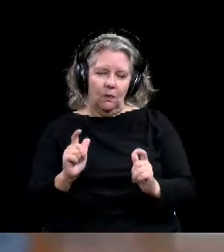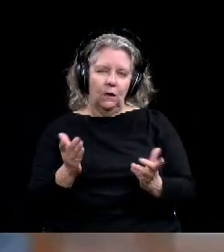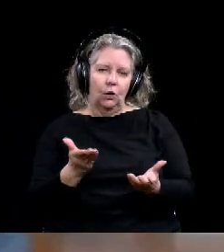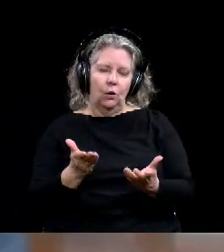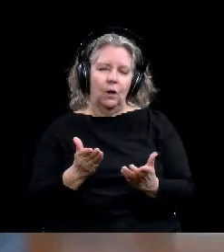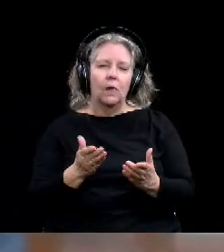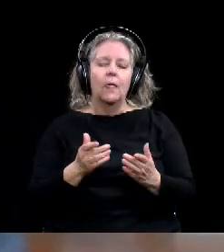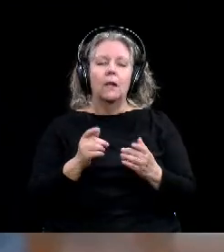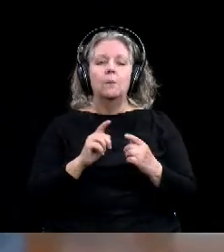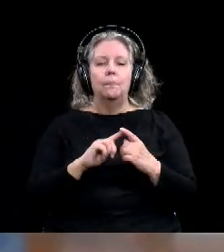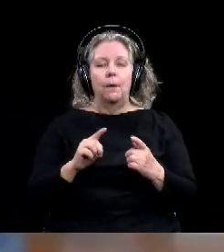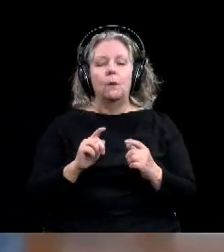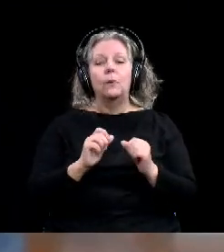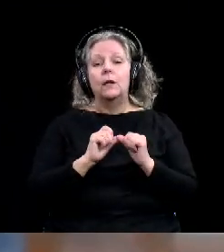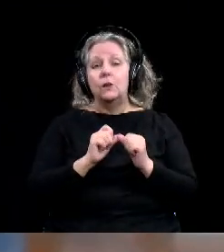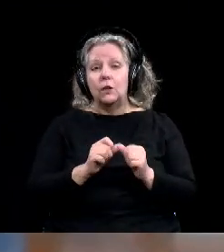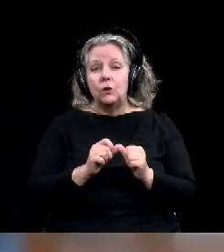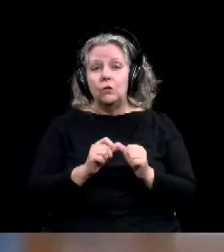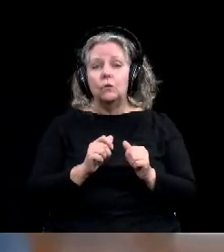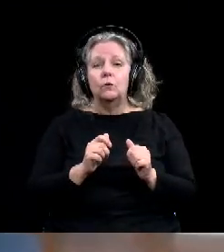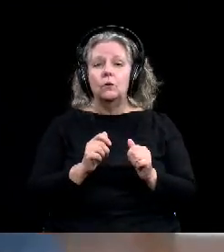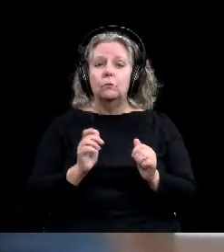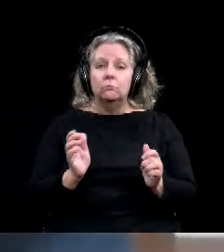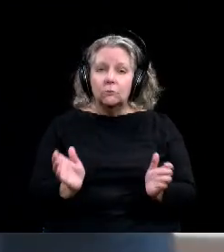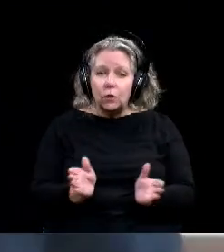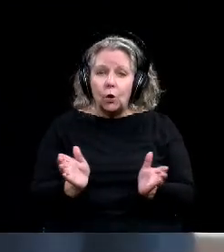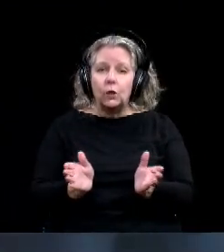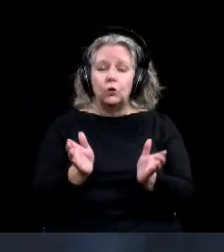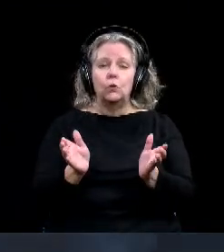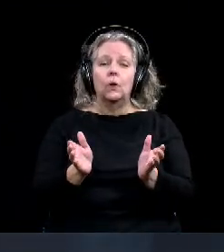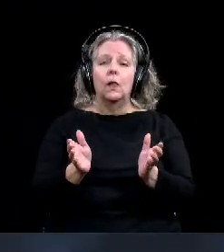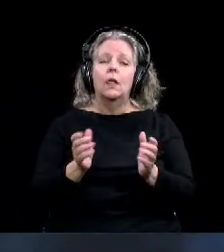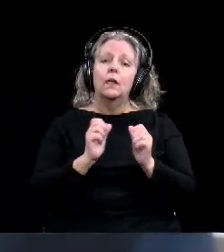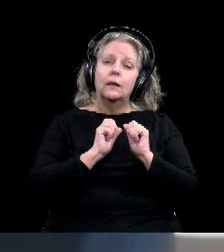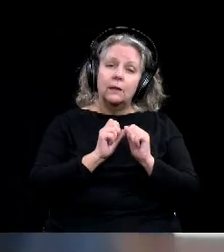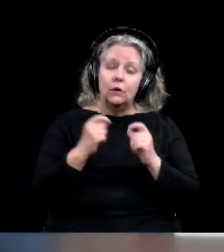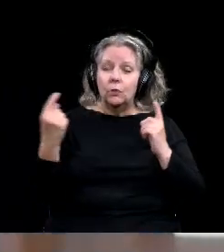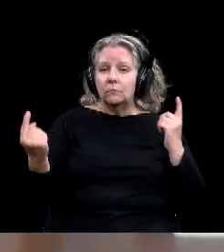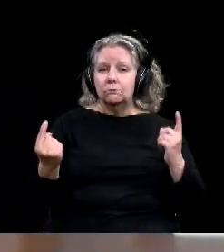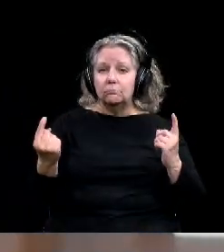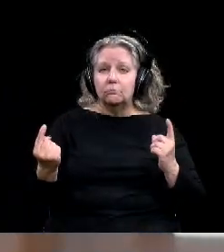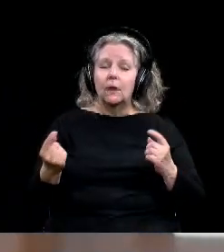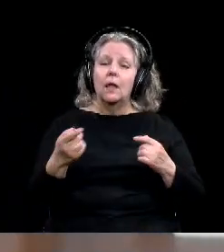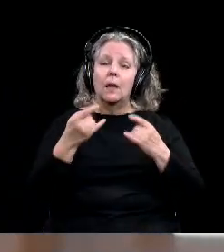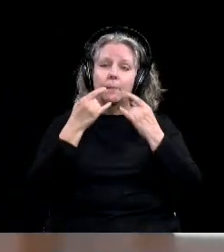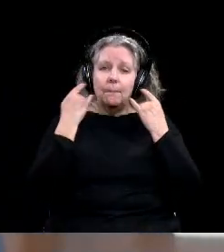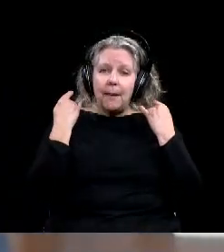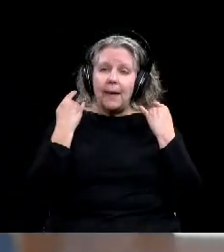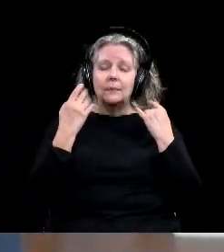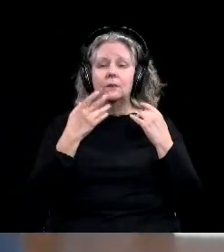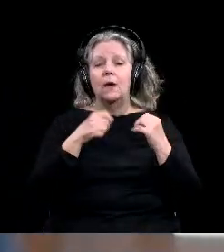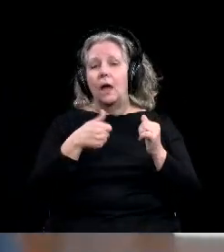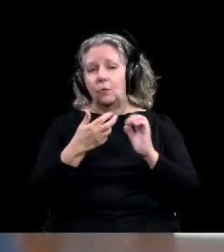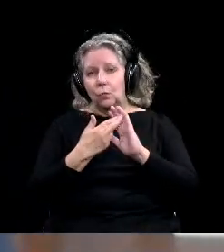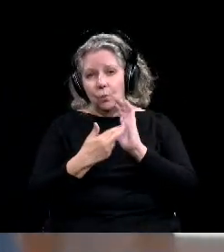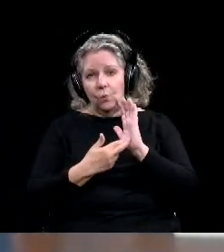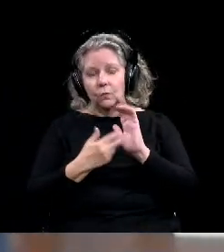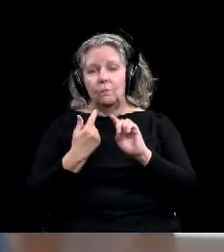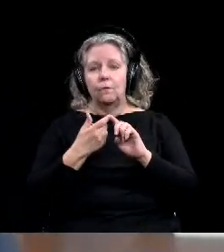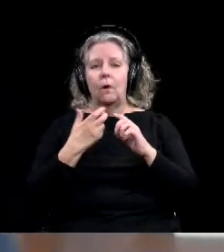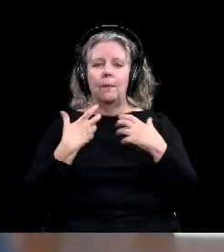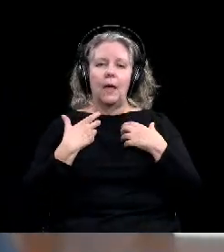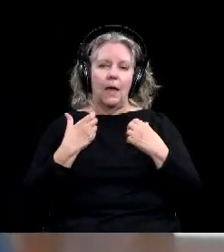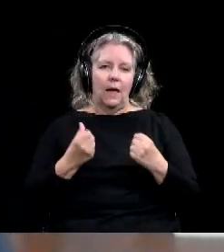distancing, continue masking, continue to follow all the guidelines put in place by our health authorities. It is making a difference, and it